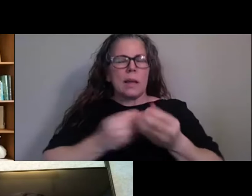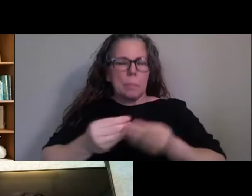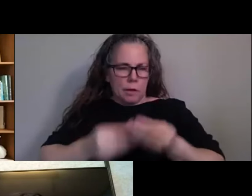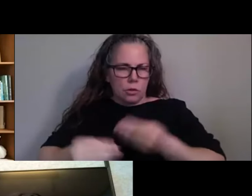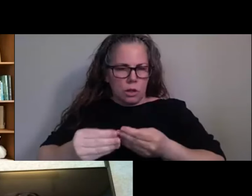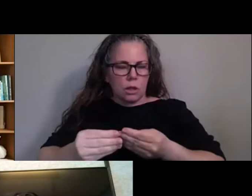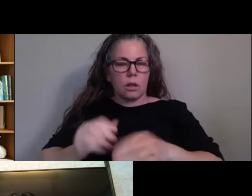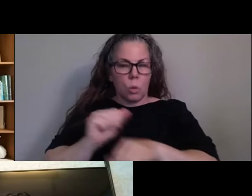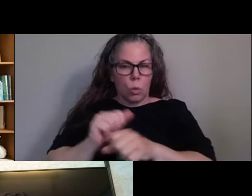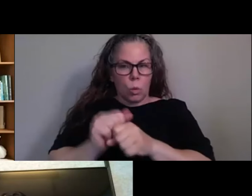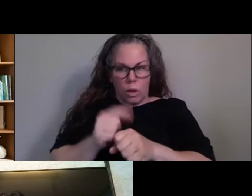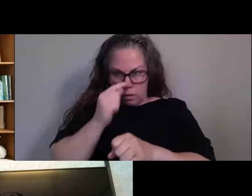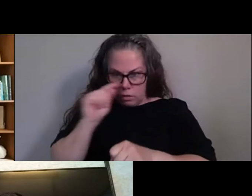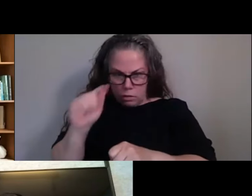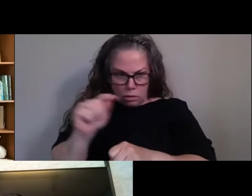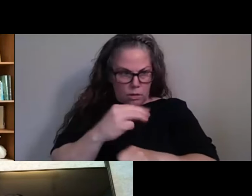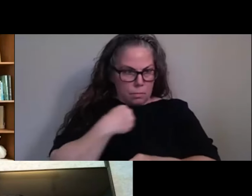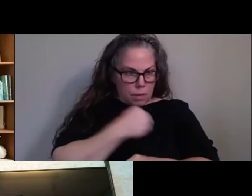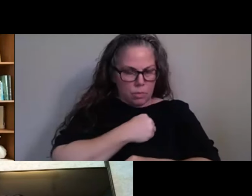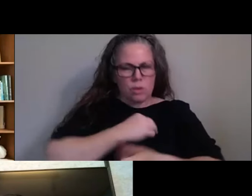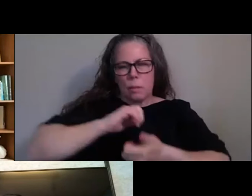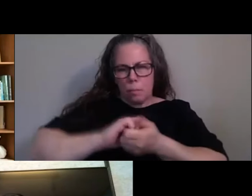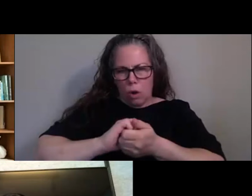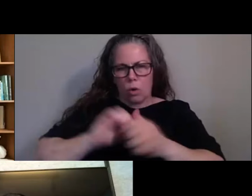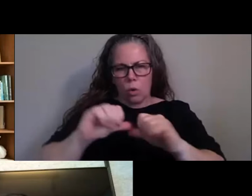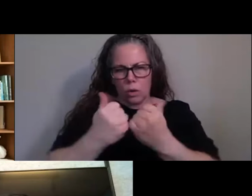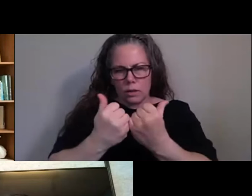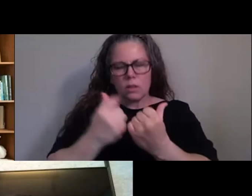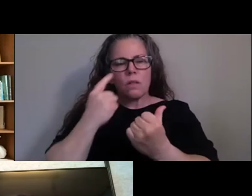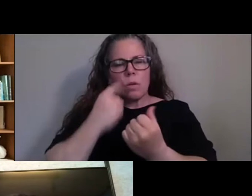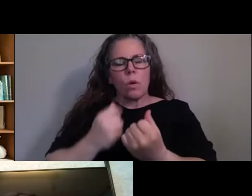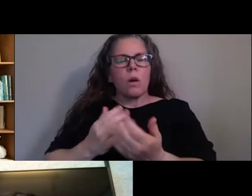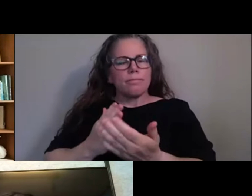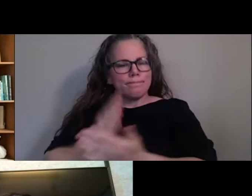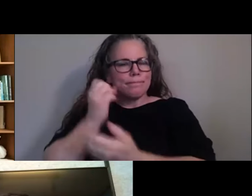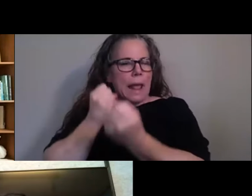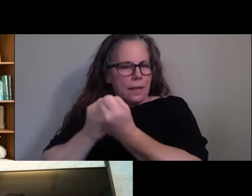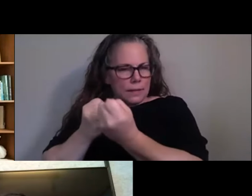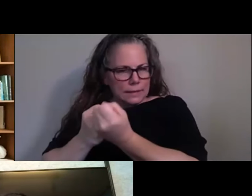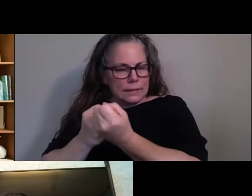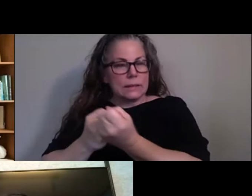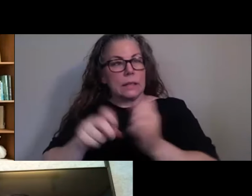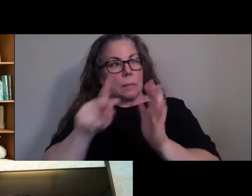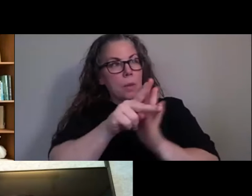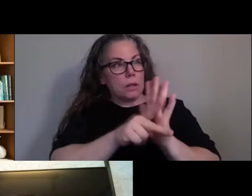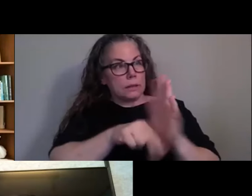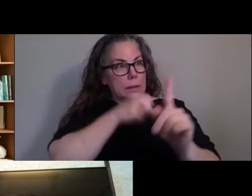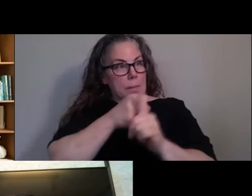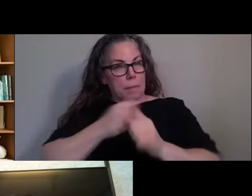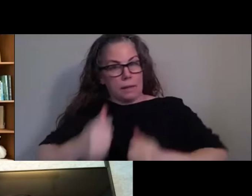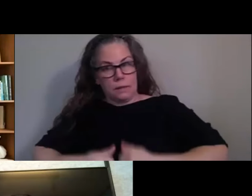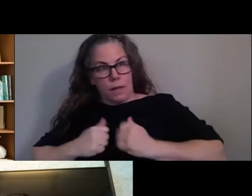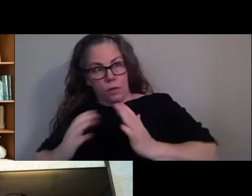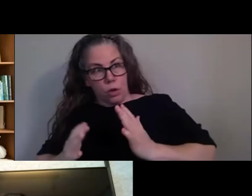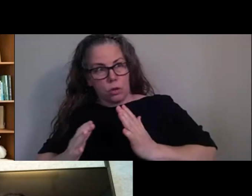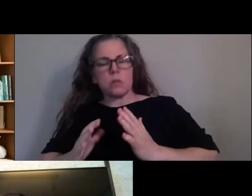closely with our members and partner organizations to come up with advocacy strategies and respond to policies that impact survivors